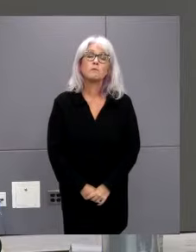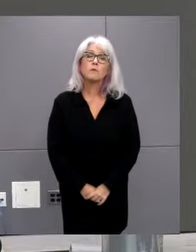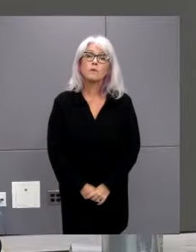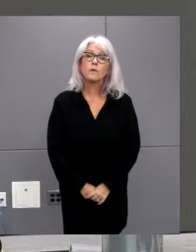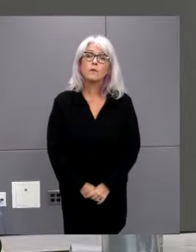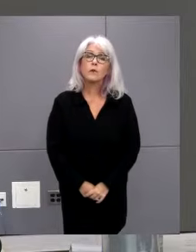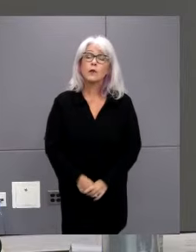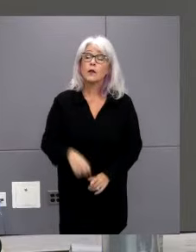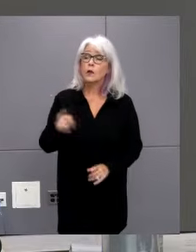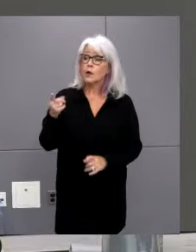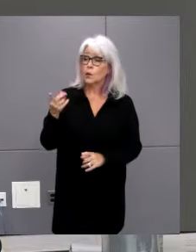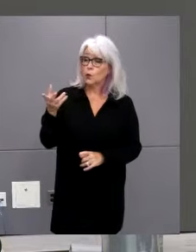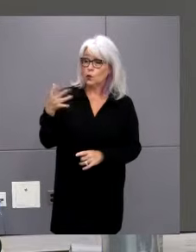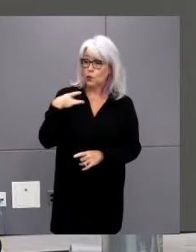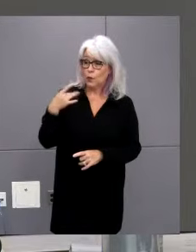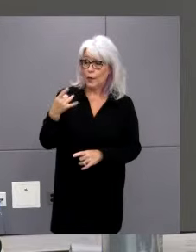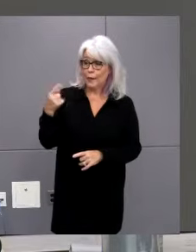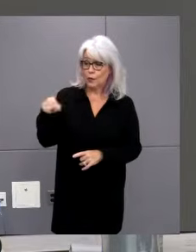want to amend it